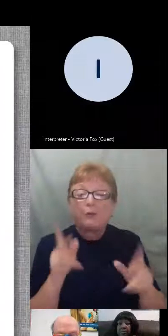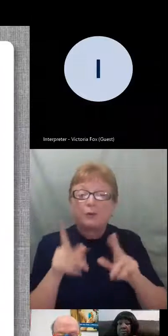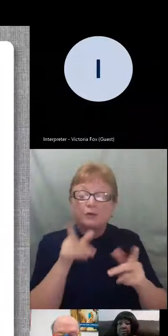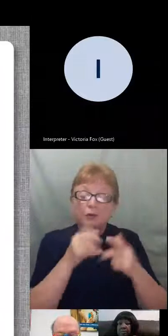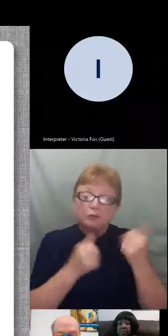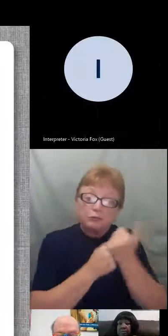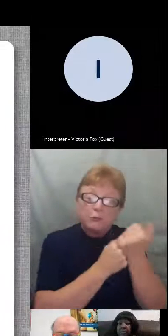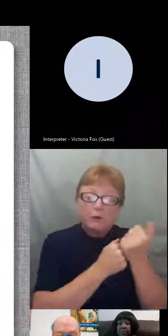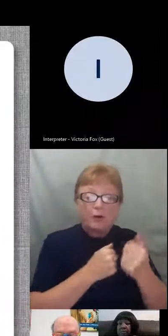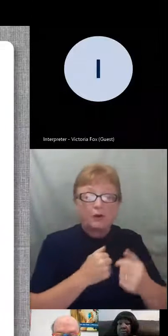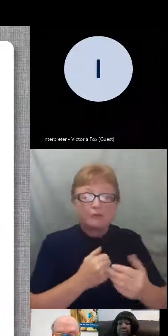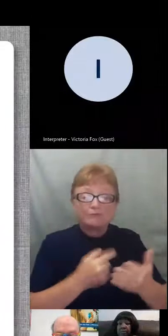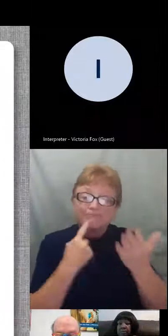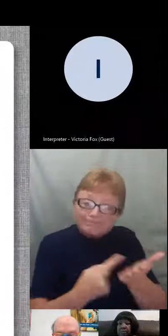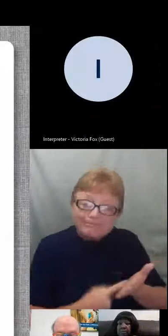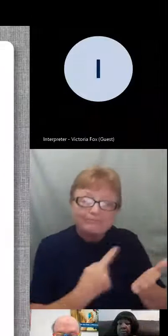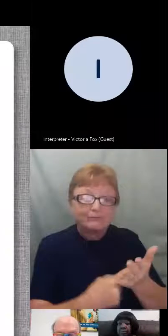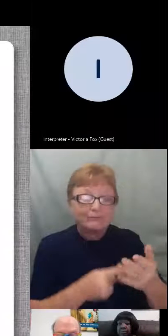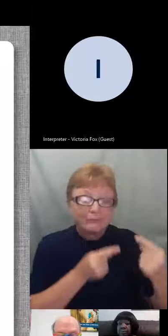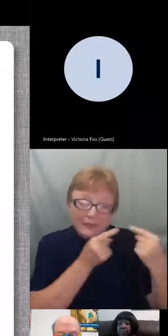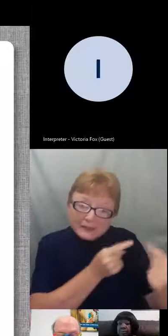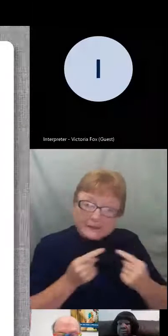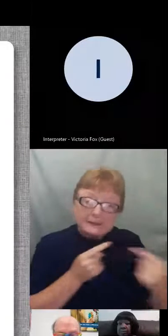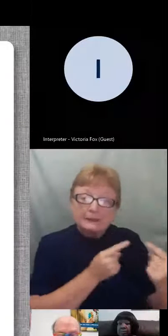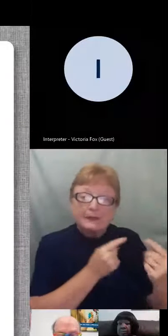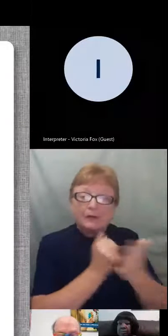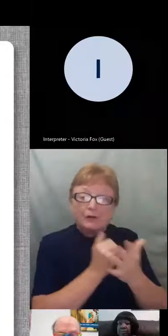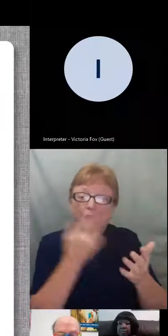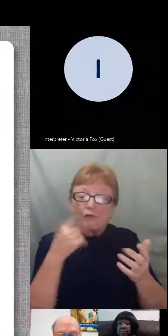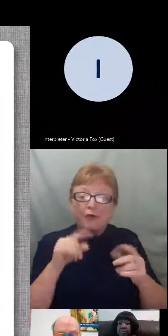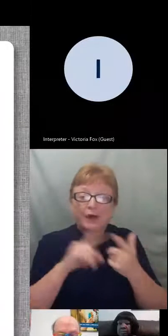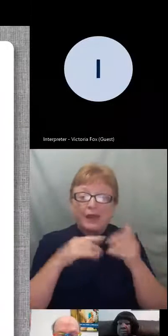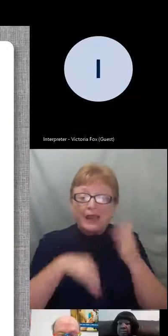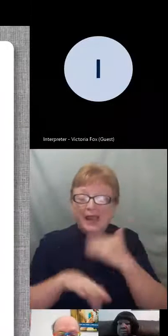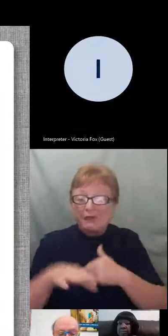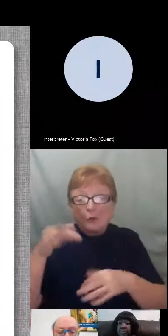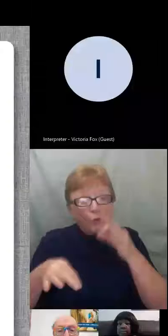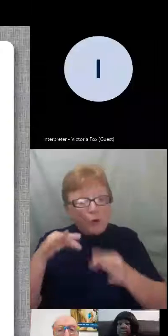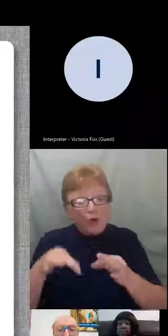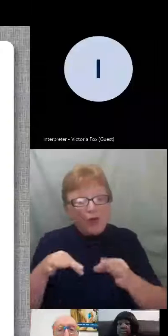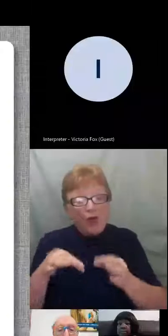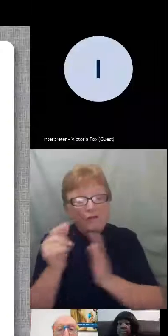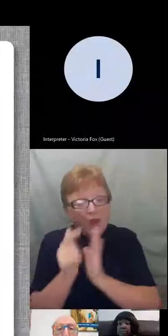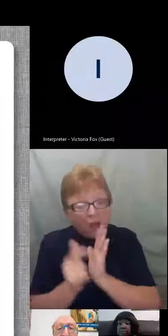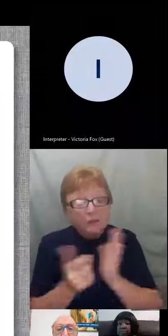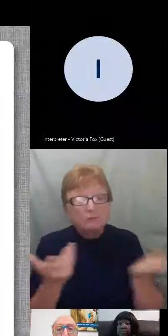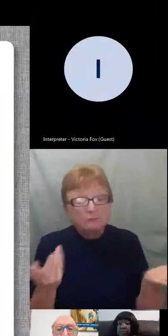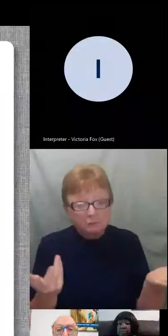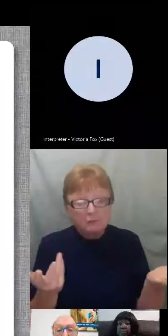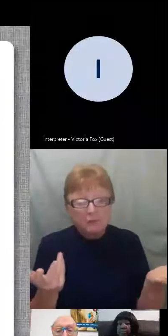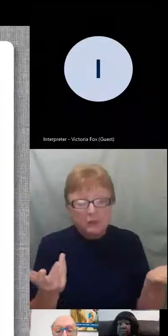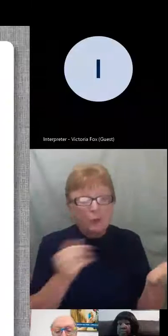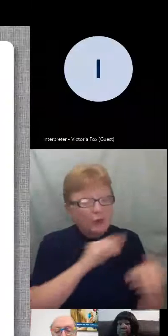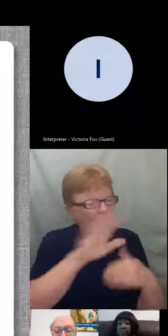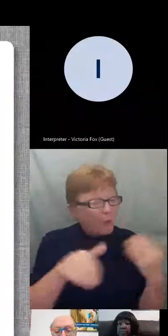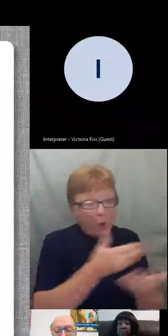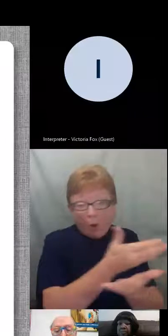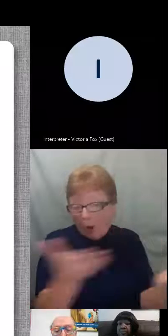argues for the cause of another person in a court of law, and we are all